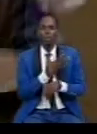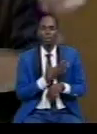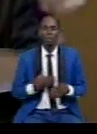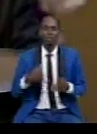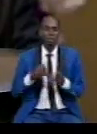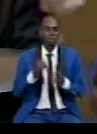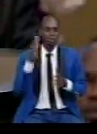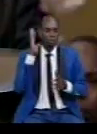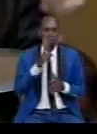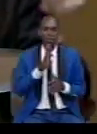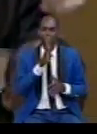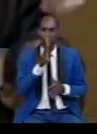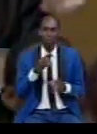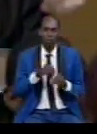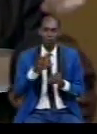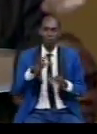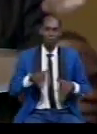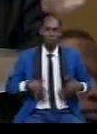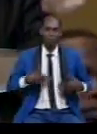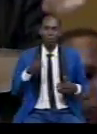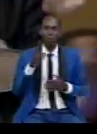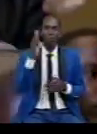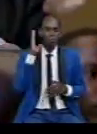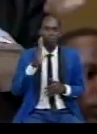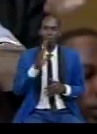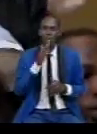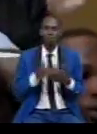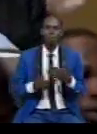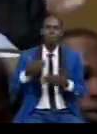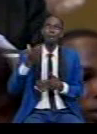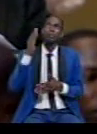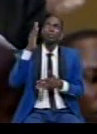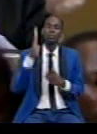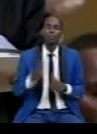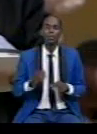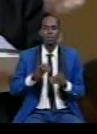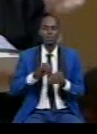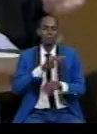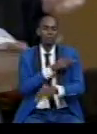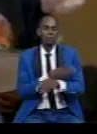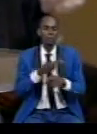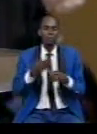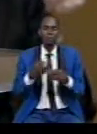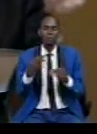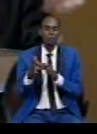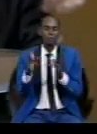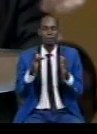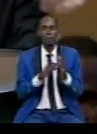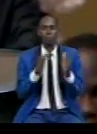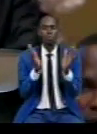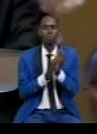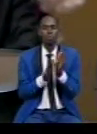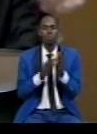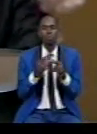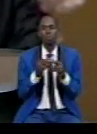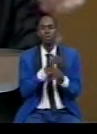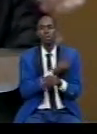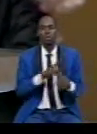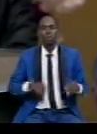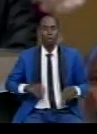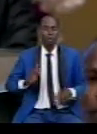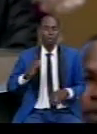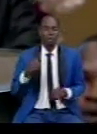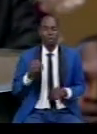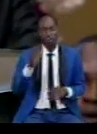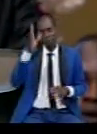be a testifier in the mighty name of the Lord Jesus Christ. Bless the name of the Lord. For our Father in the Lord that have been